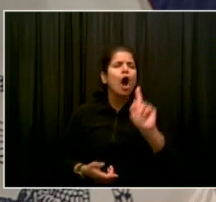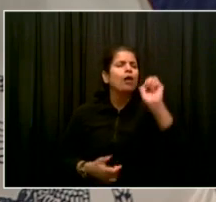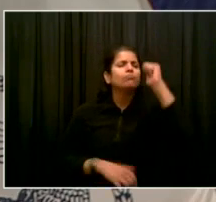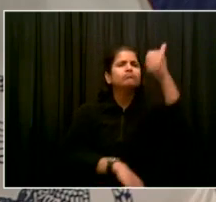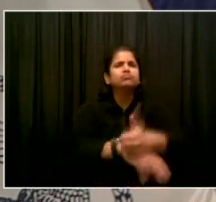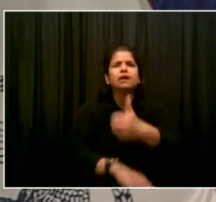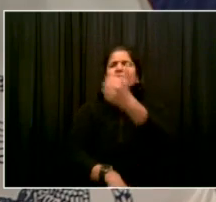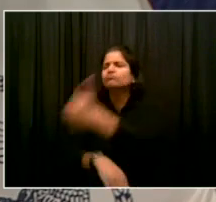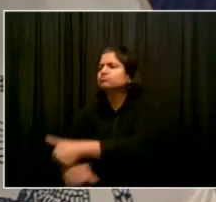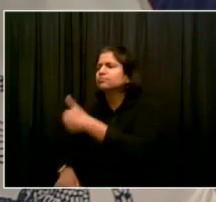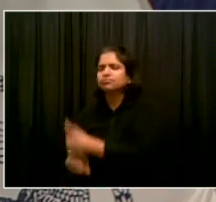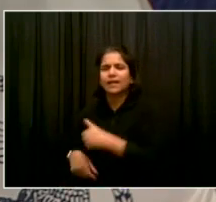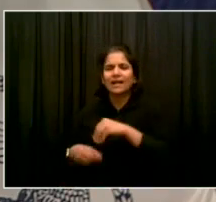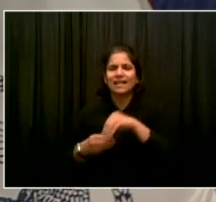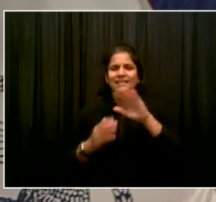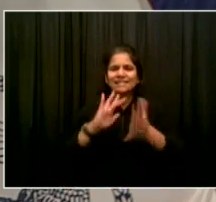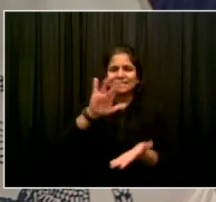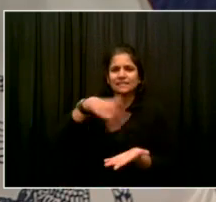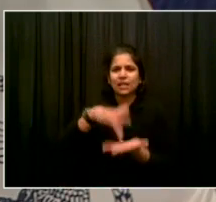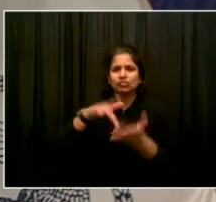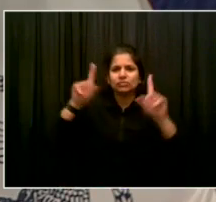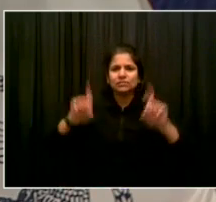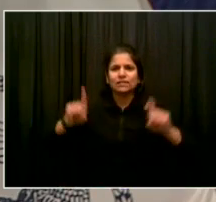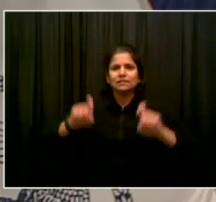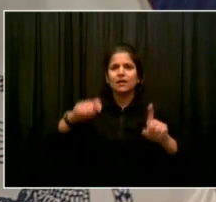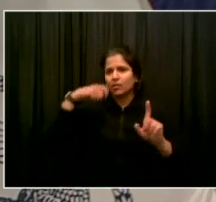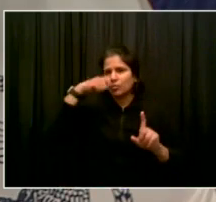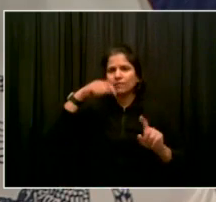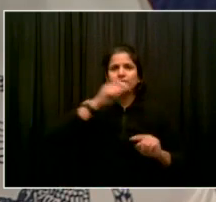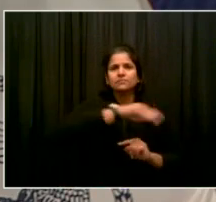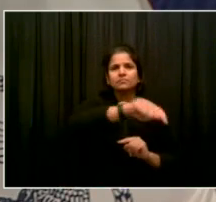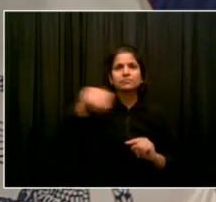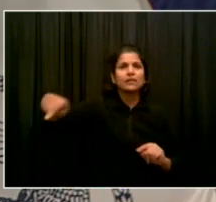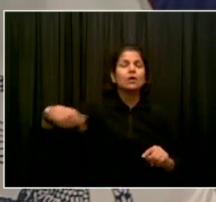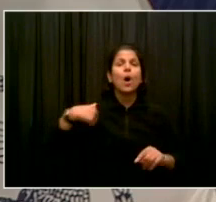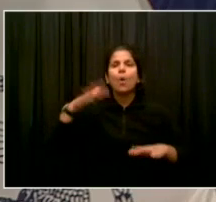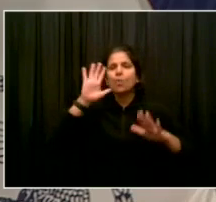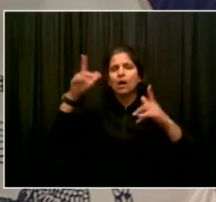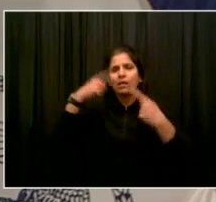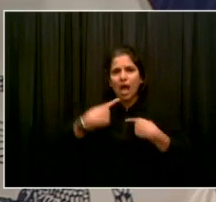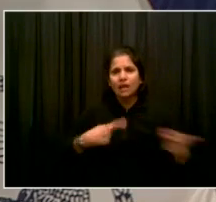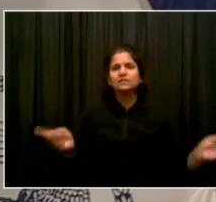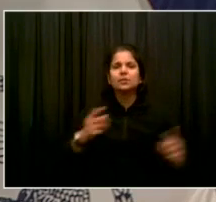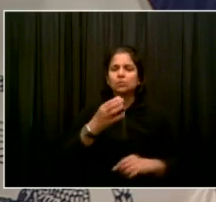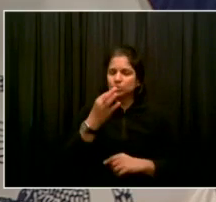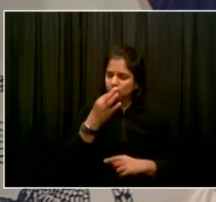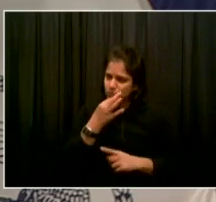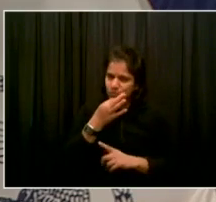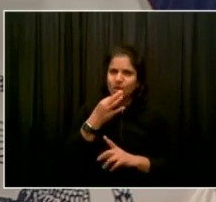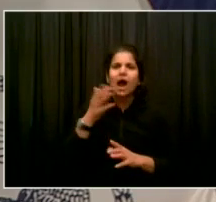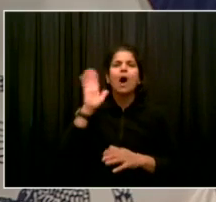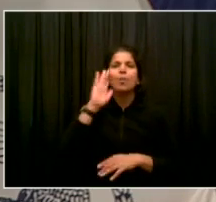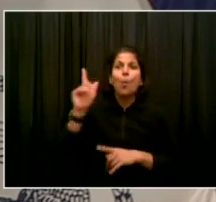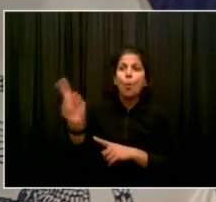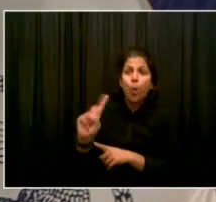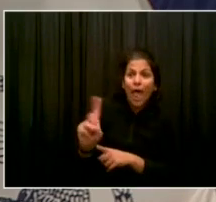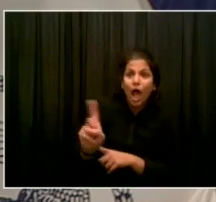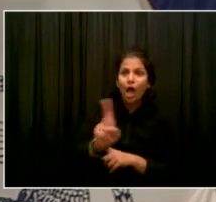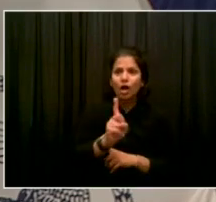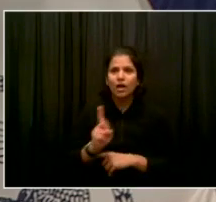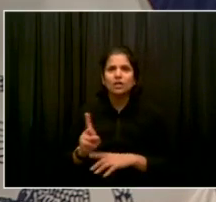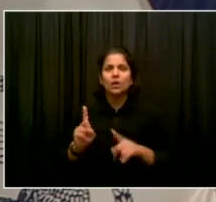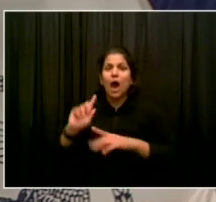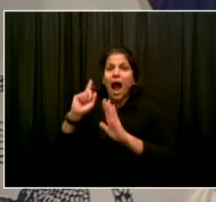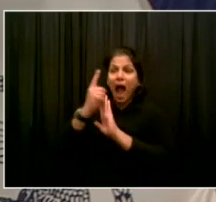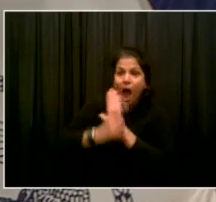and hours and the amount of personnel they'll have. We're certainly working with the federal government to target them to